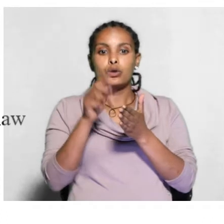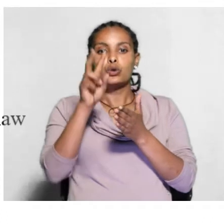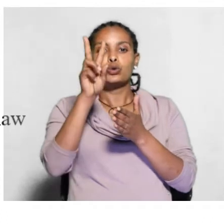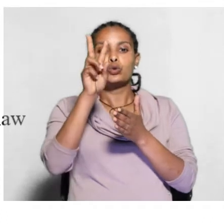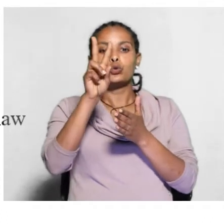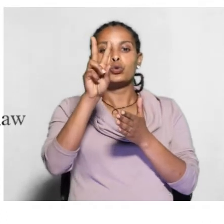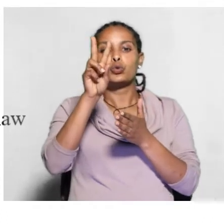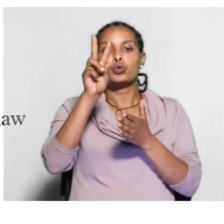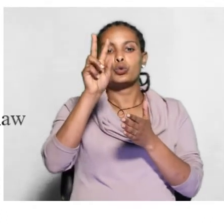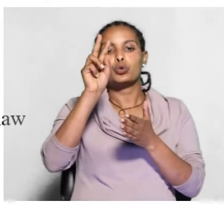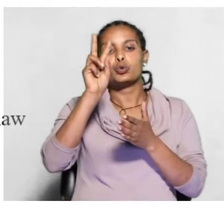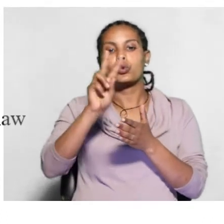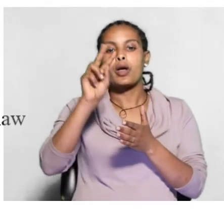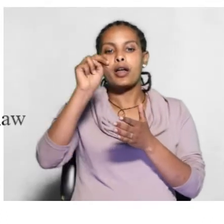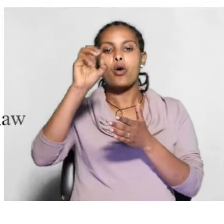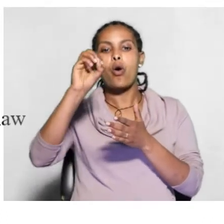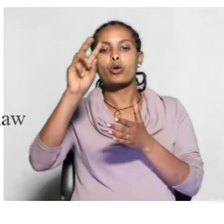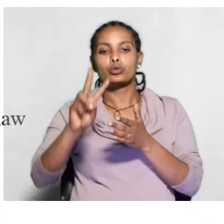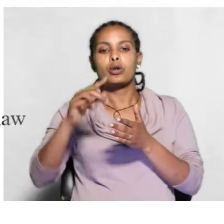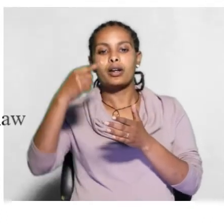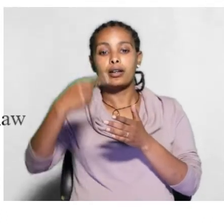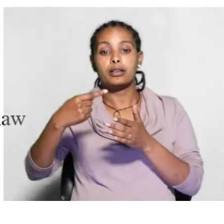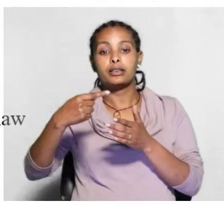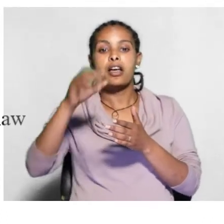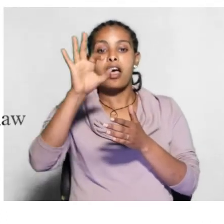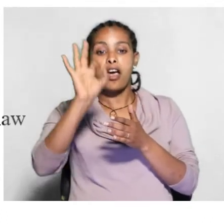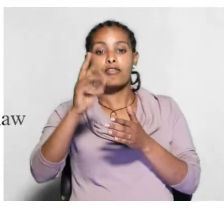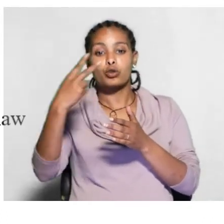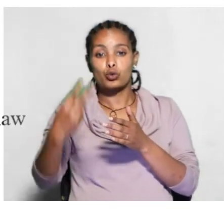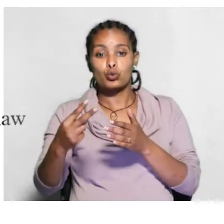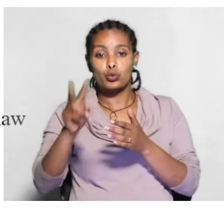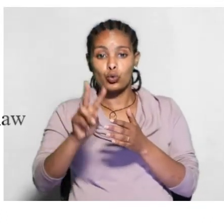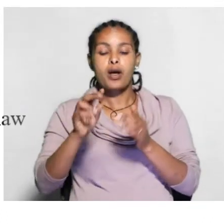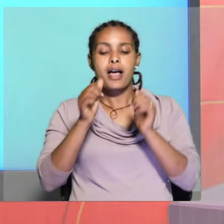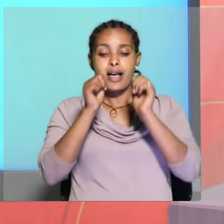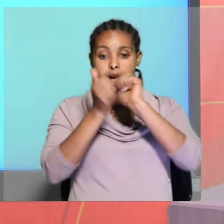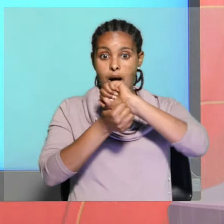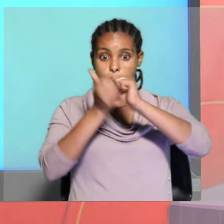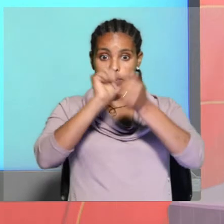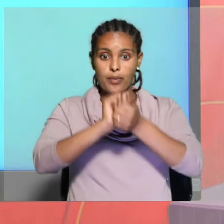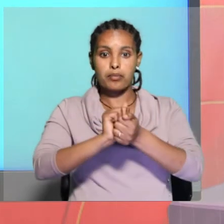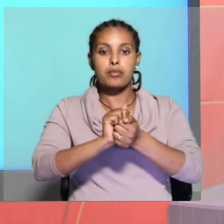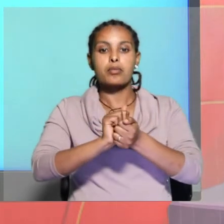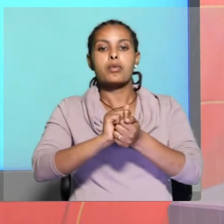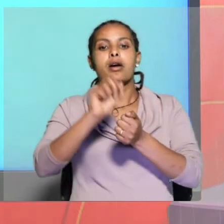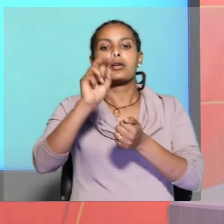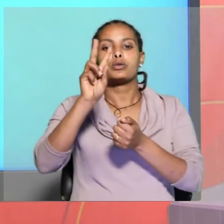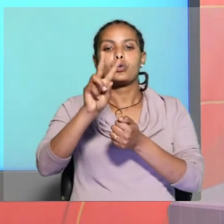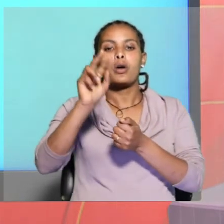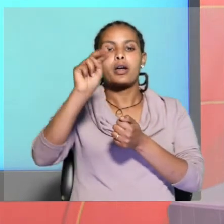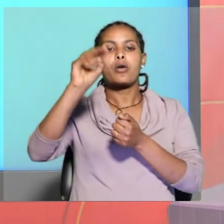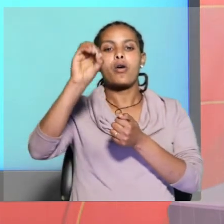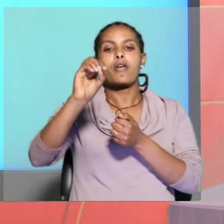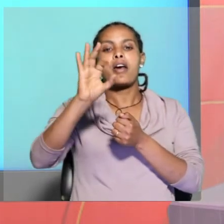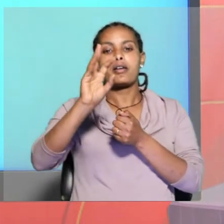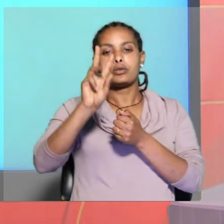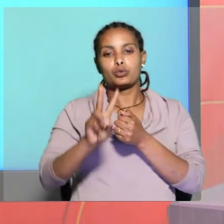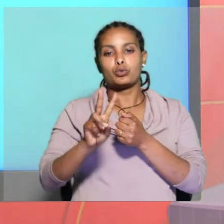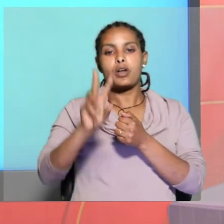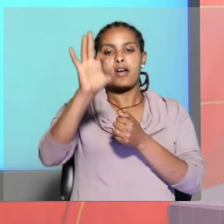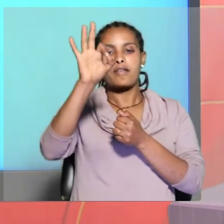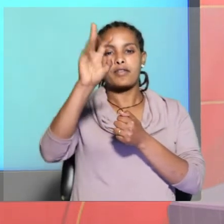2NO2 gas plus F2 gas to form 2NO2F gas can be thought of as occurring in two elementary